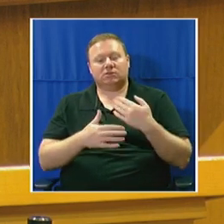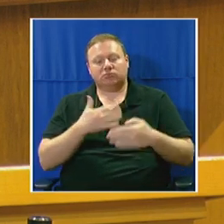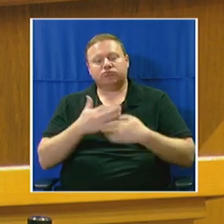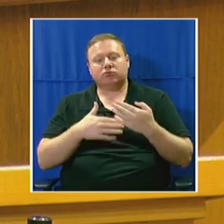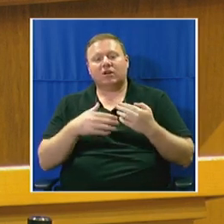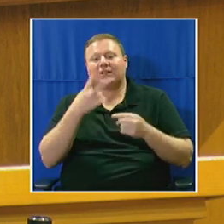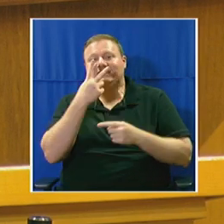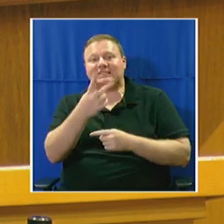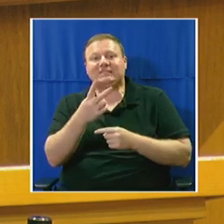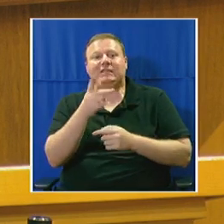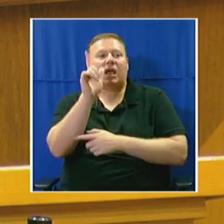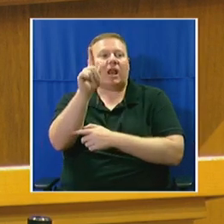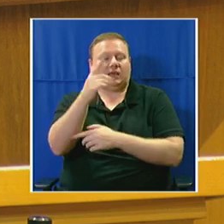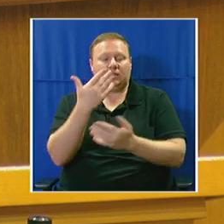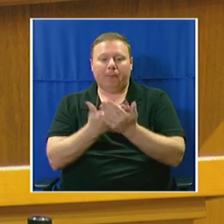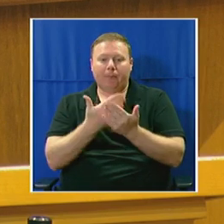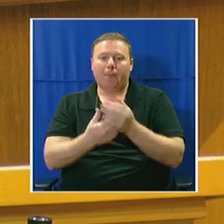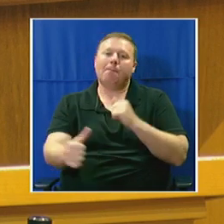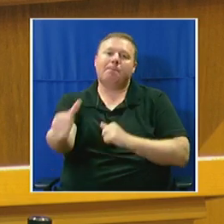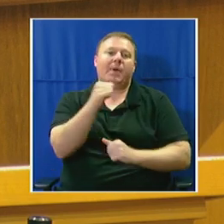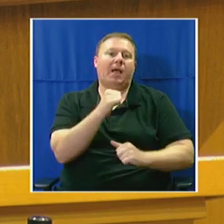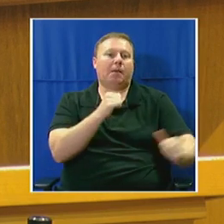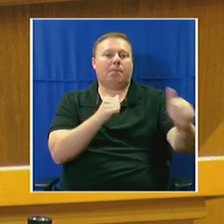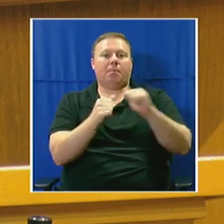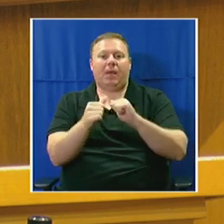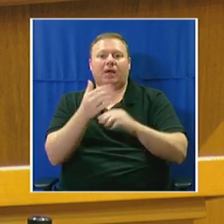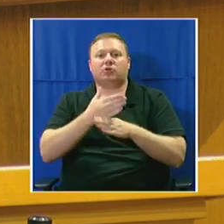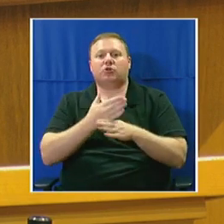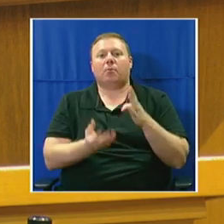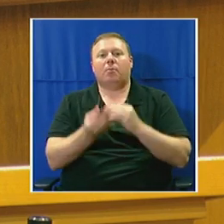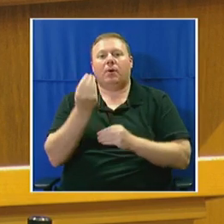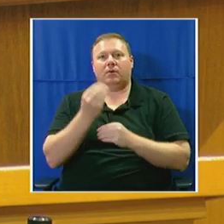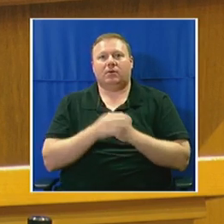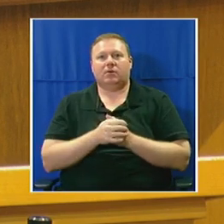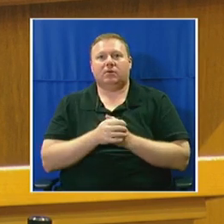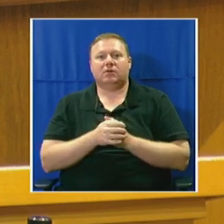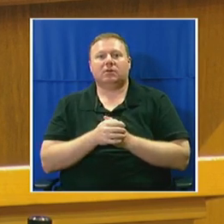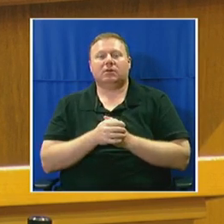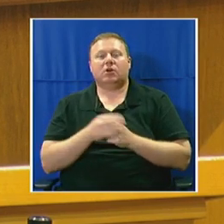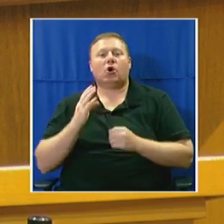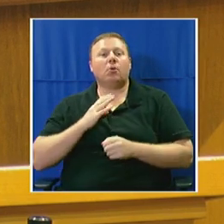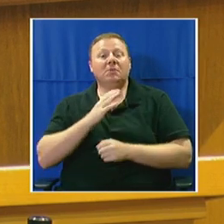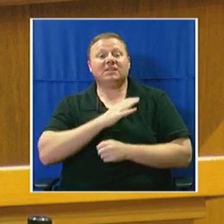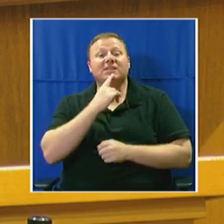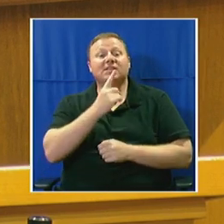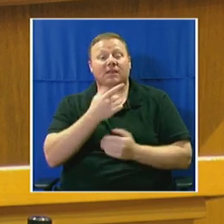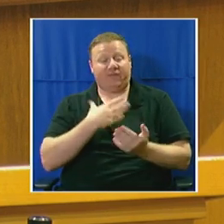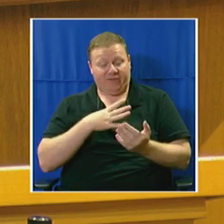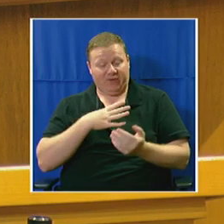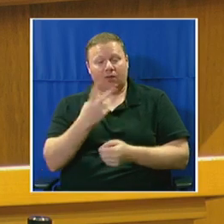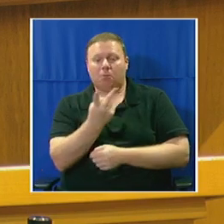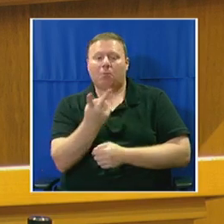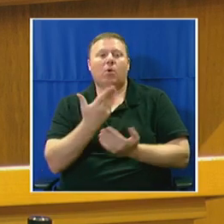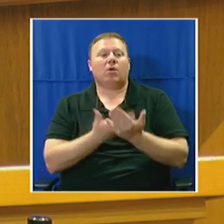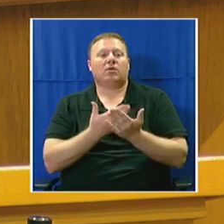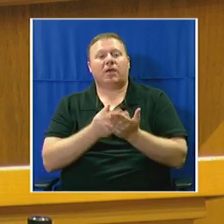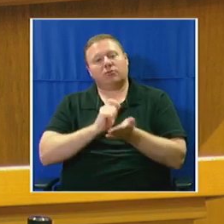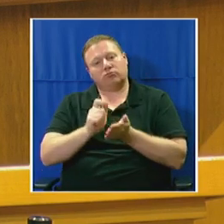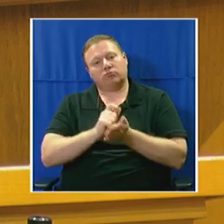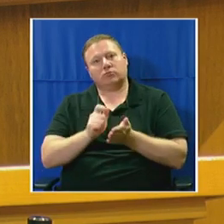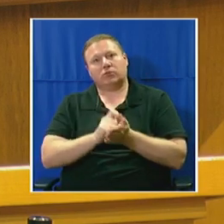July 2019 the committee informed Advocate J and Advocate M that it will be initiating a process to consider whether or